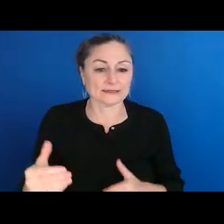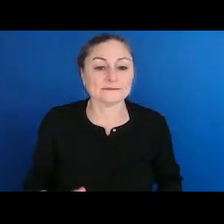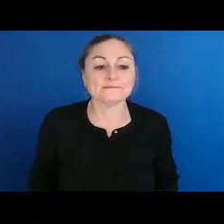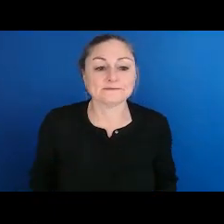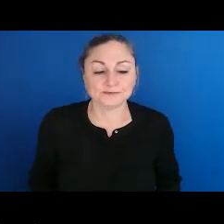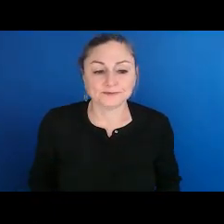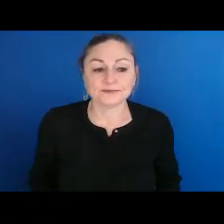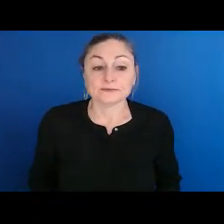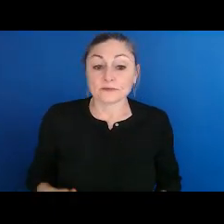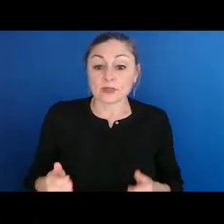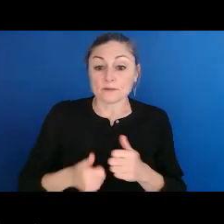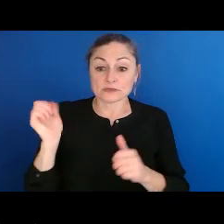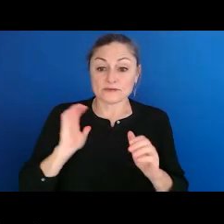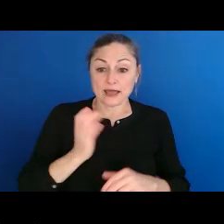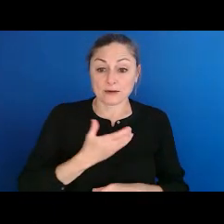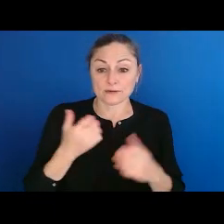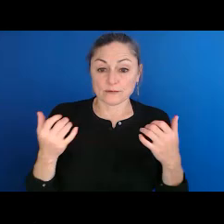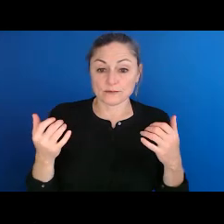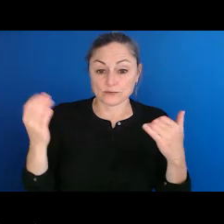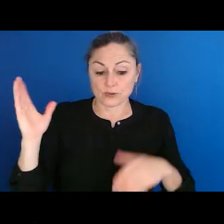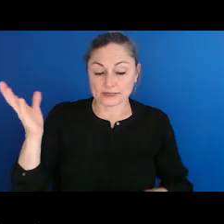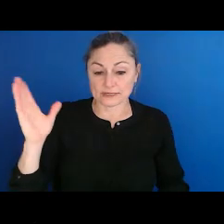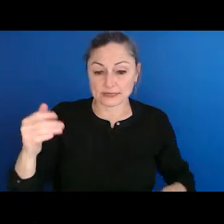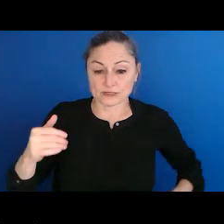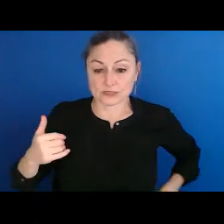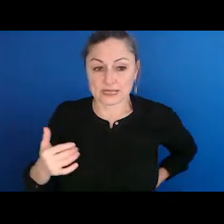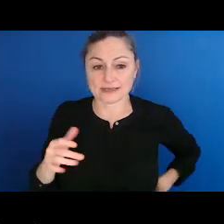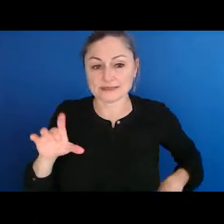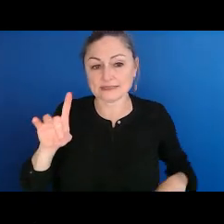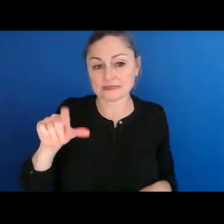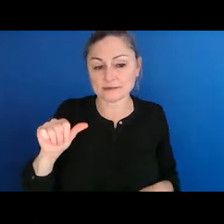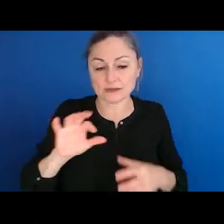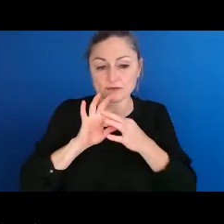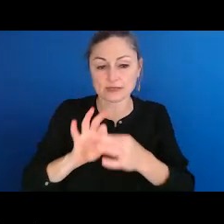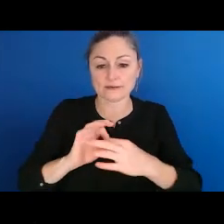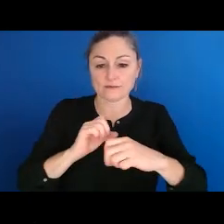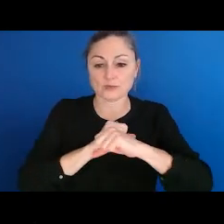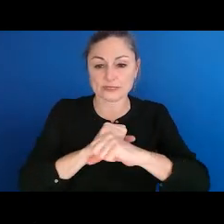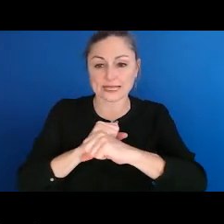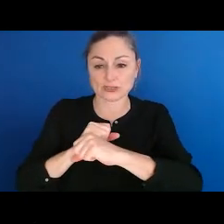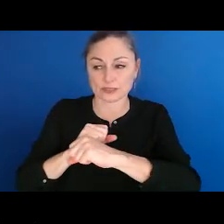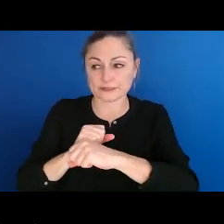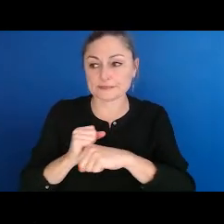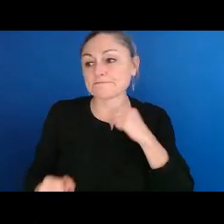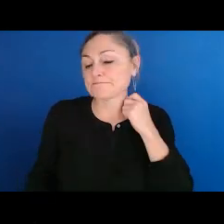So the bulk of our presentation is going to be on disability-related protections.